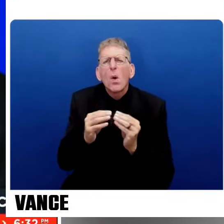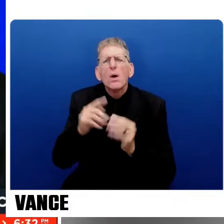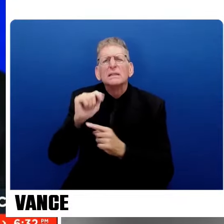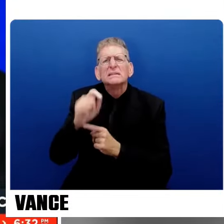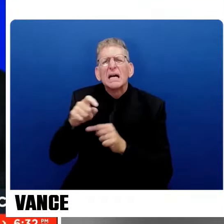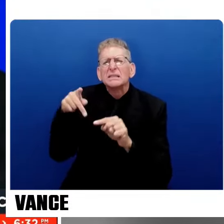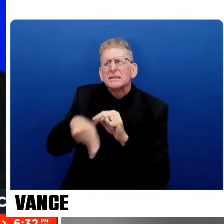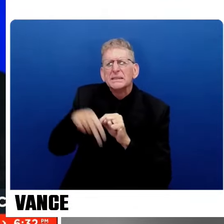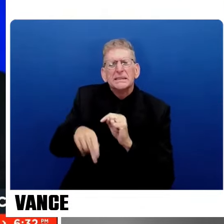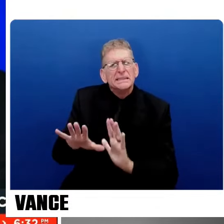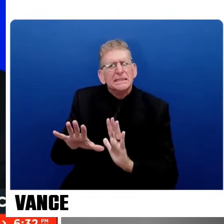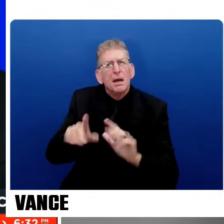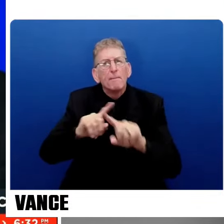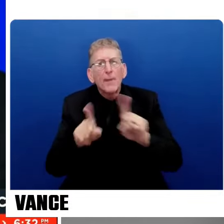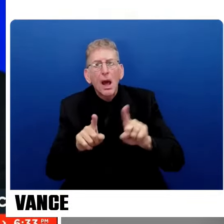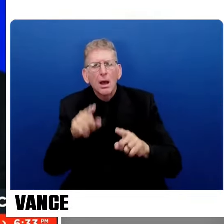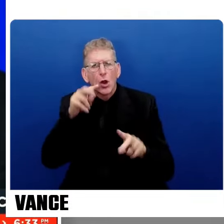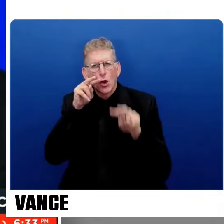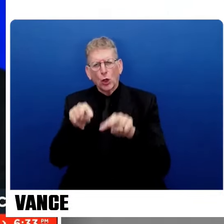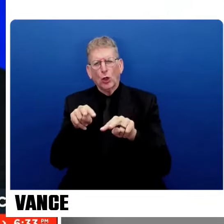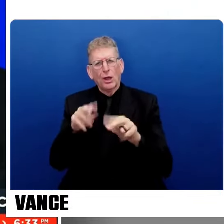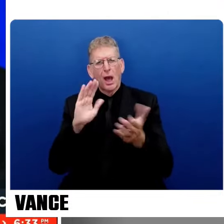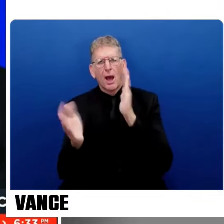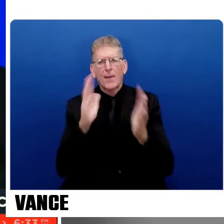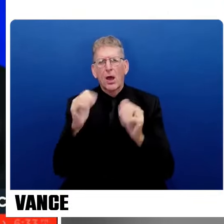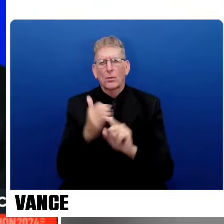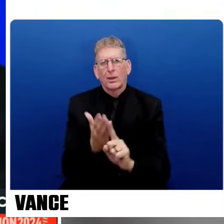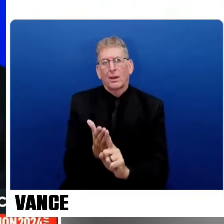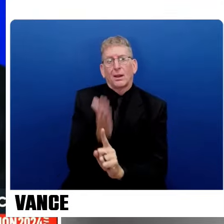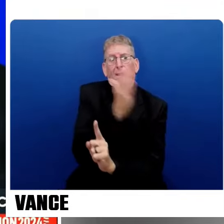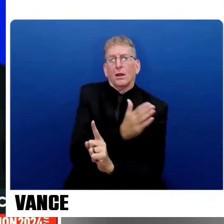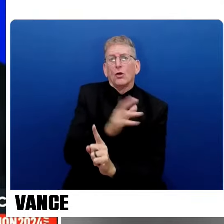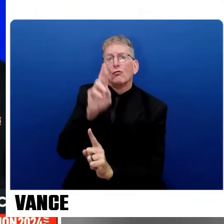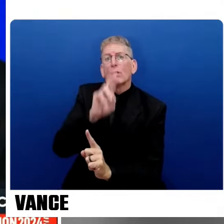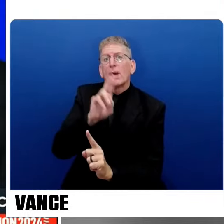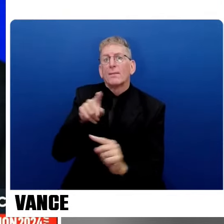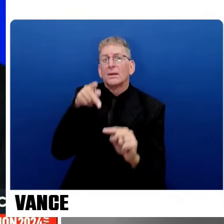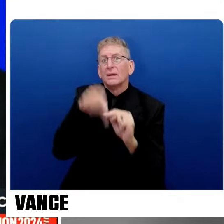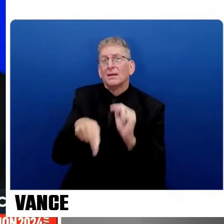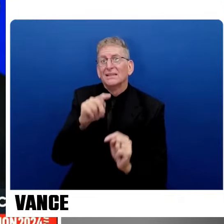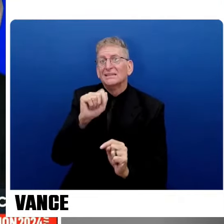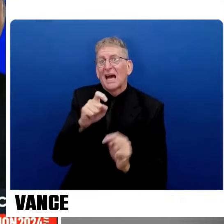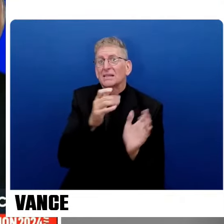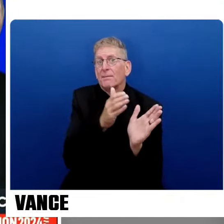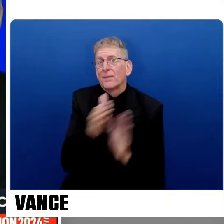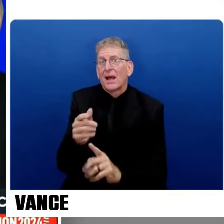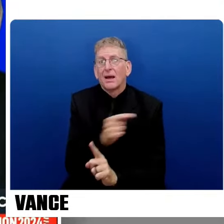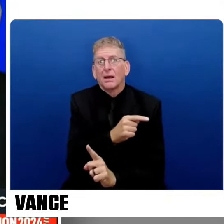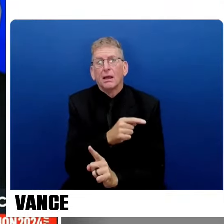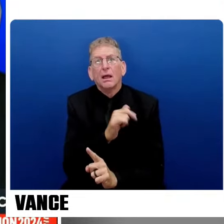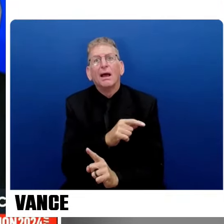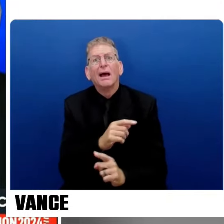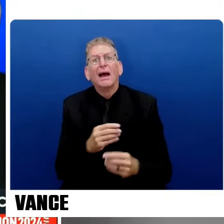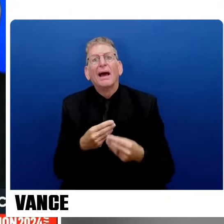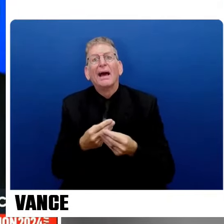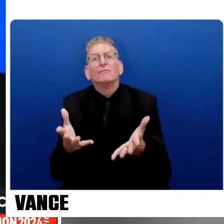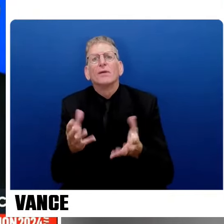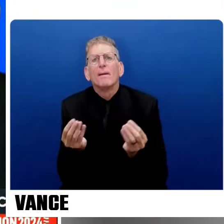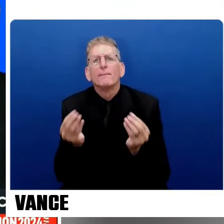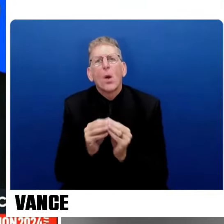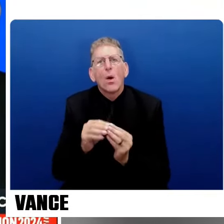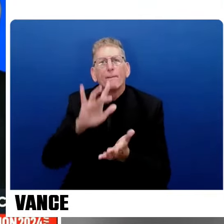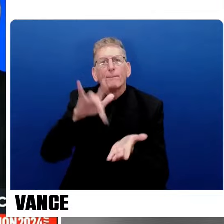previous Republican tax cut plans, is that a lot of those resources went to giving more take-home pay to middle-class and working-class Americans. It